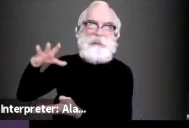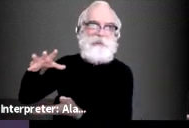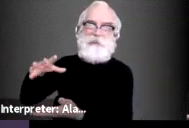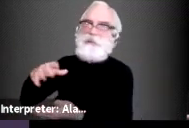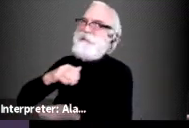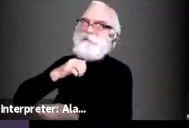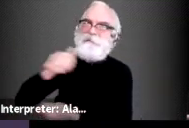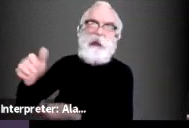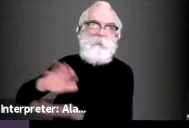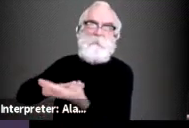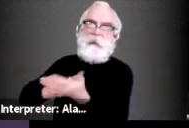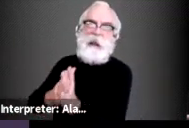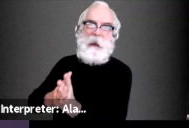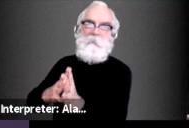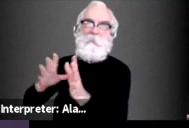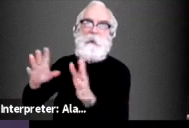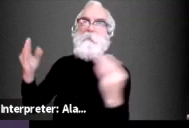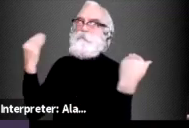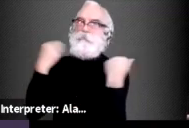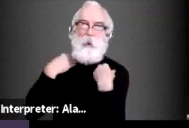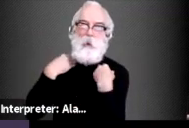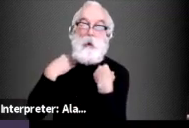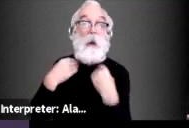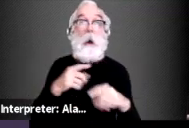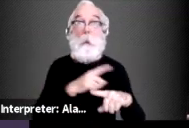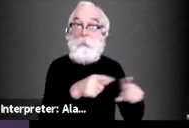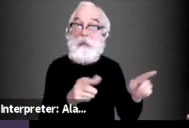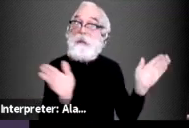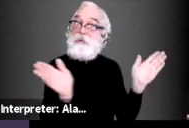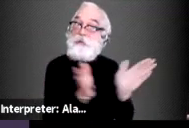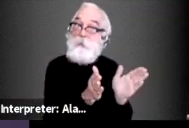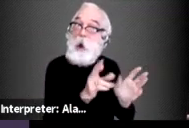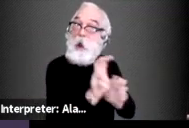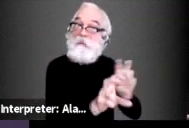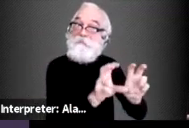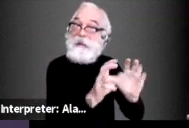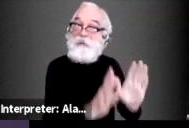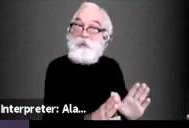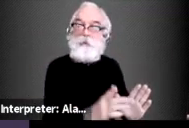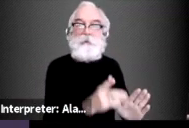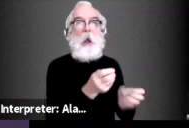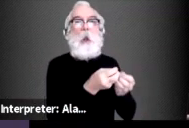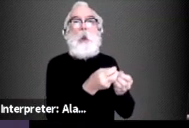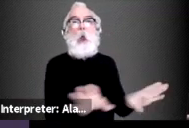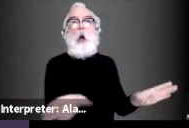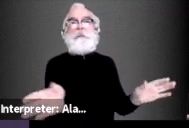unlike the small individual investors who lost everything.